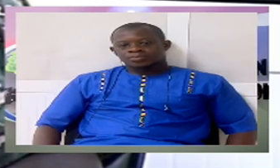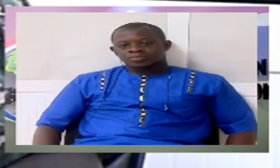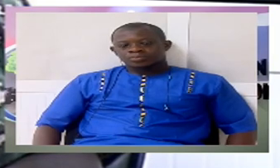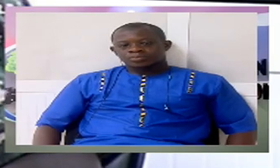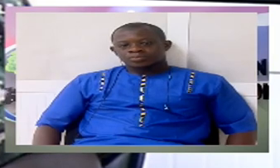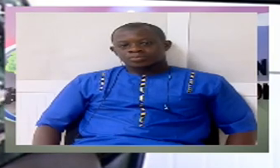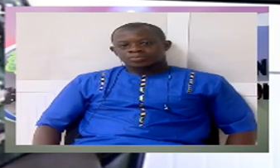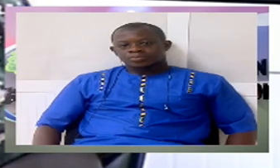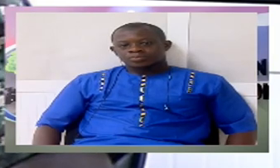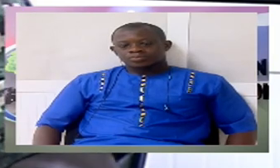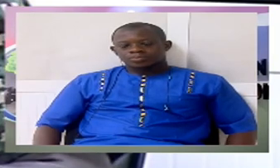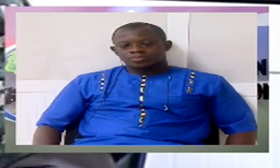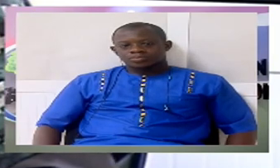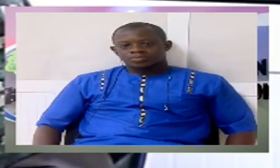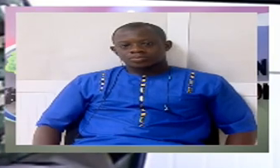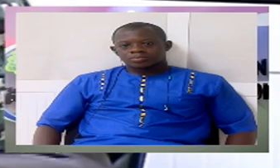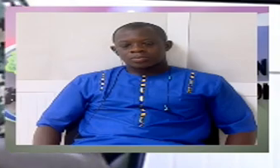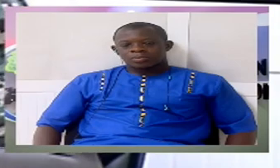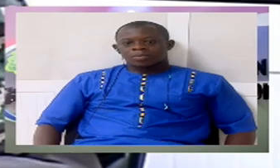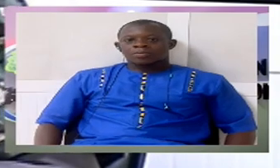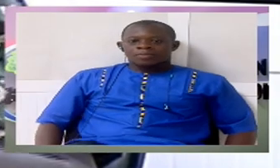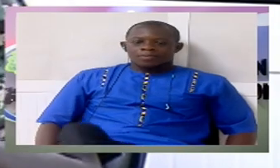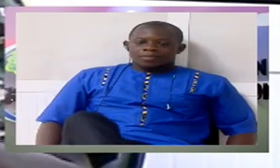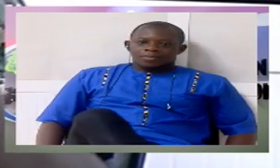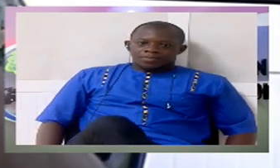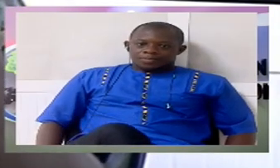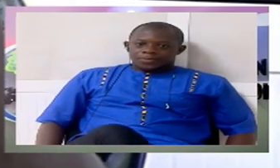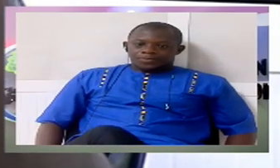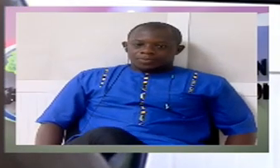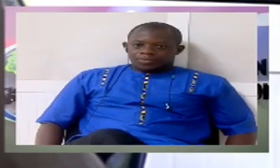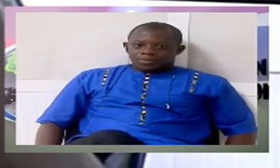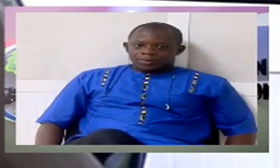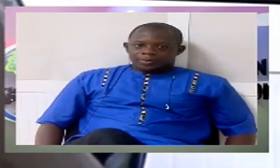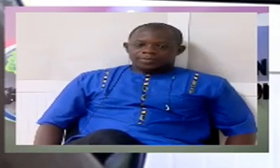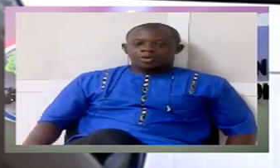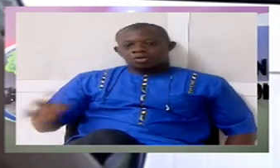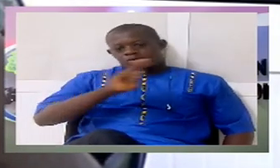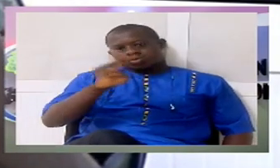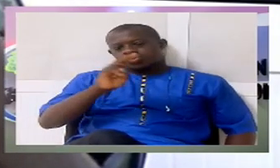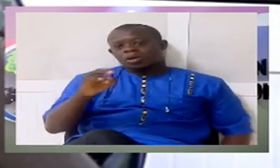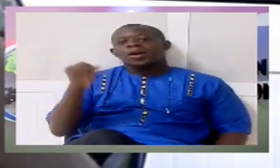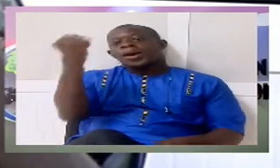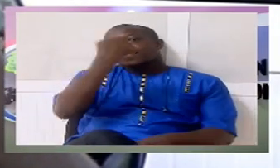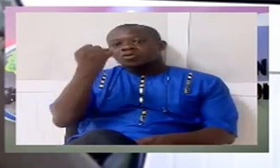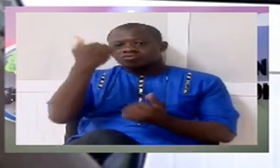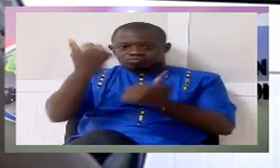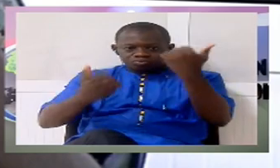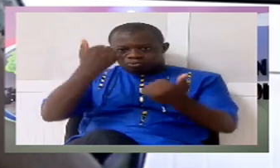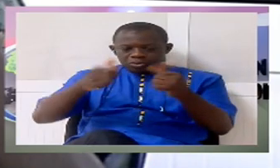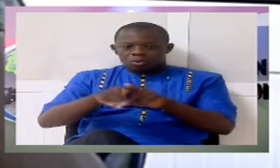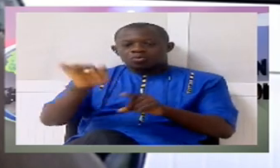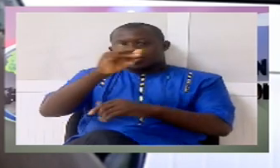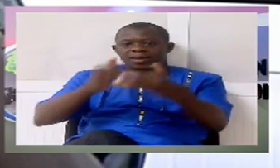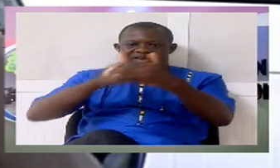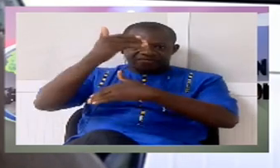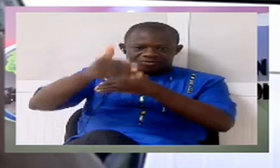pexé. Because mode bu nekk ci kanam. No, because the vehicle that is